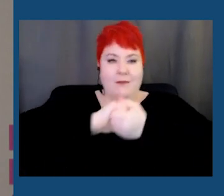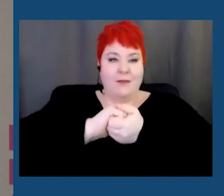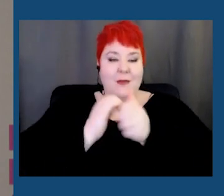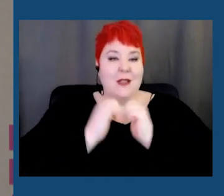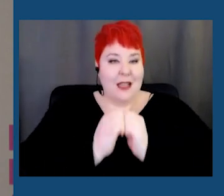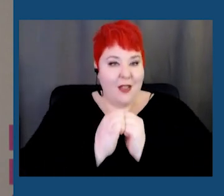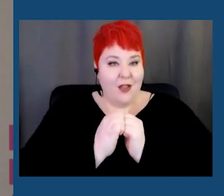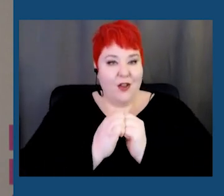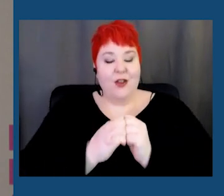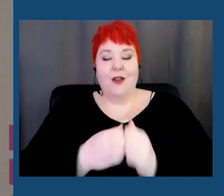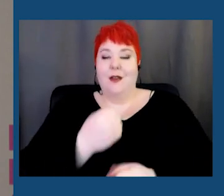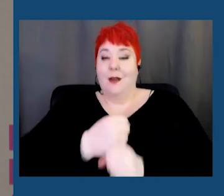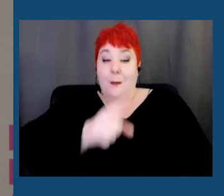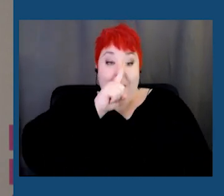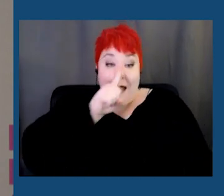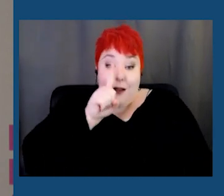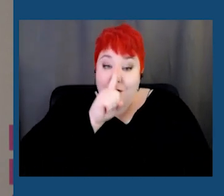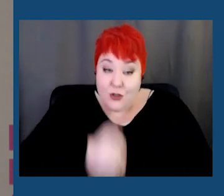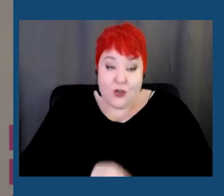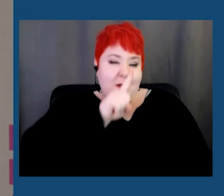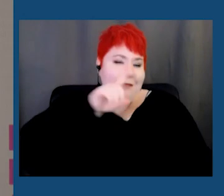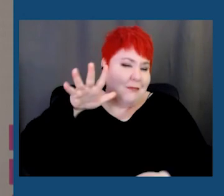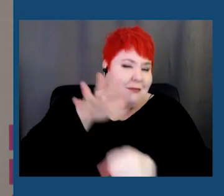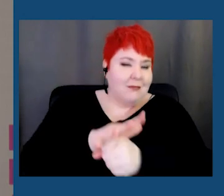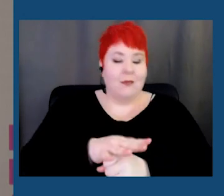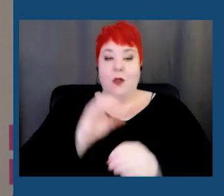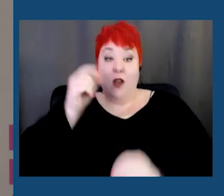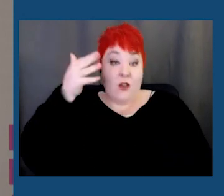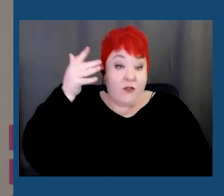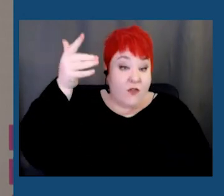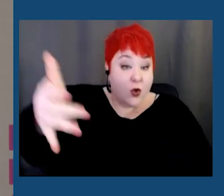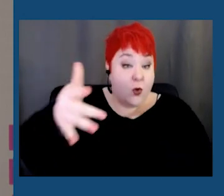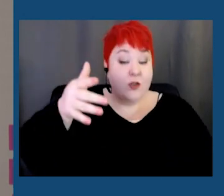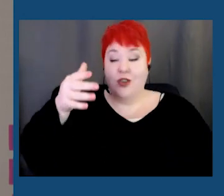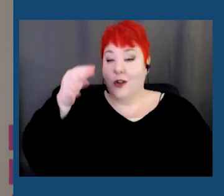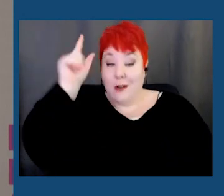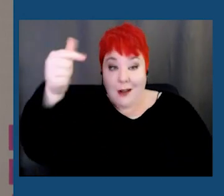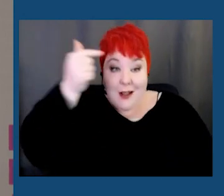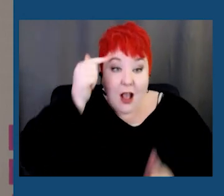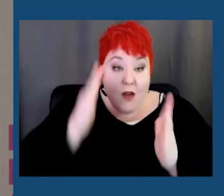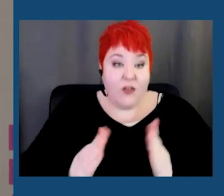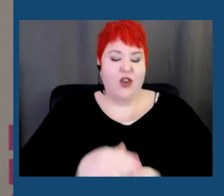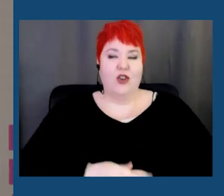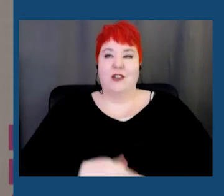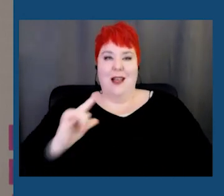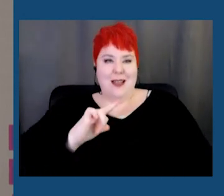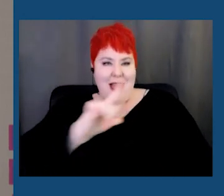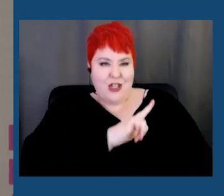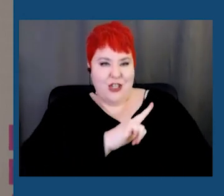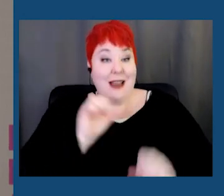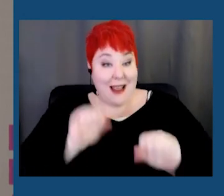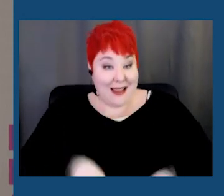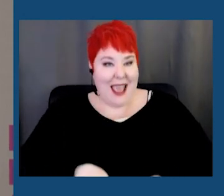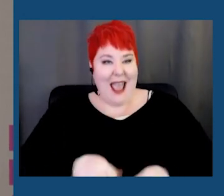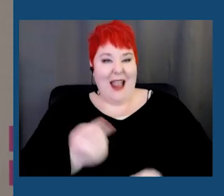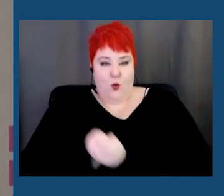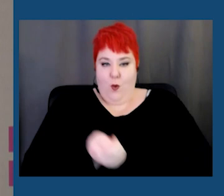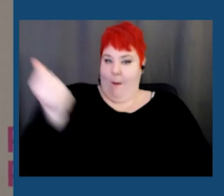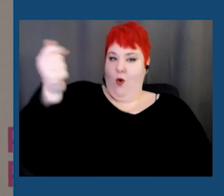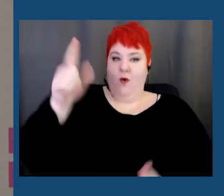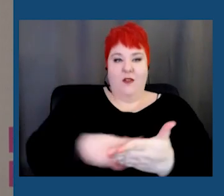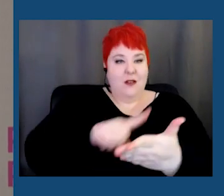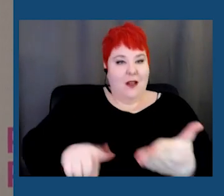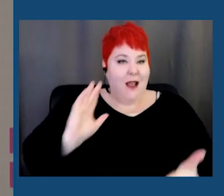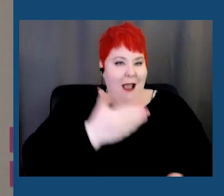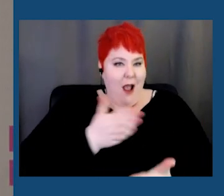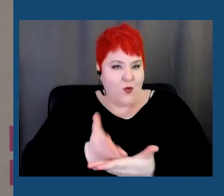make sure that no future governors, no future legislatures can ever strip away these rights that we have here in the great state of